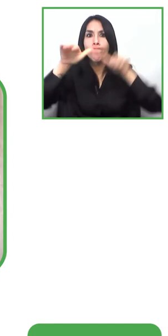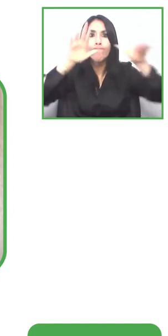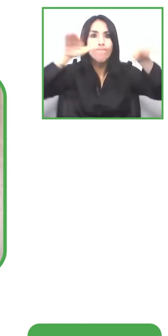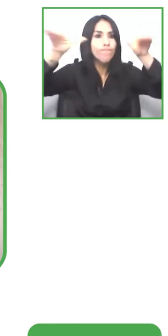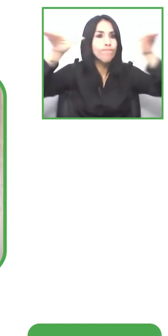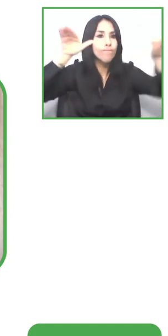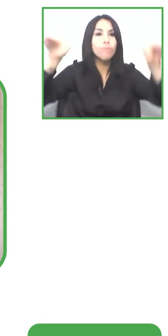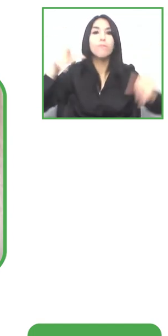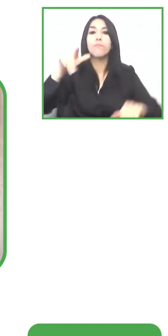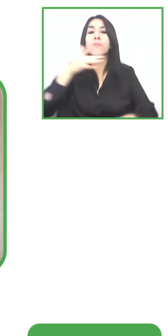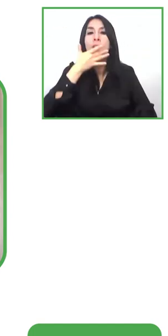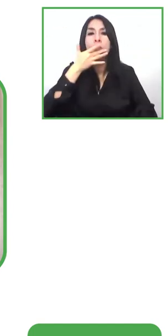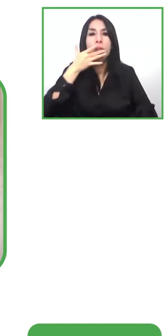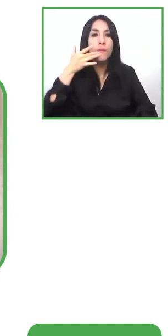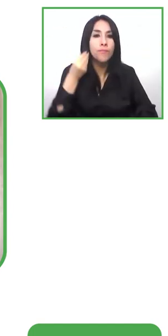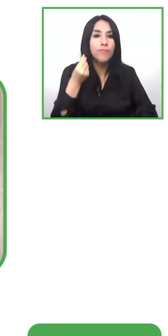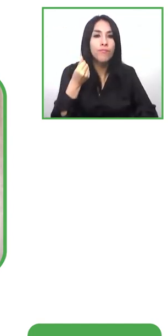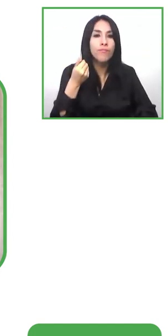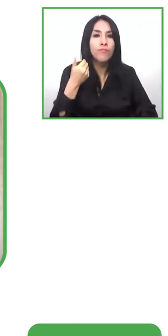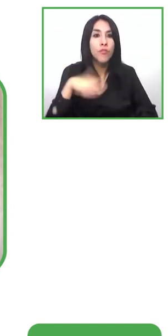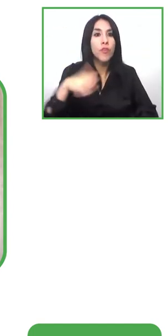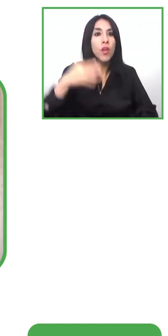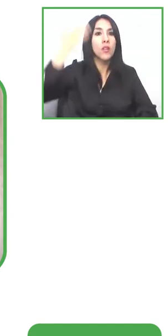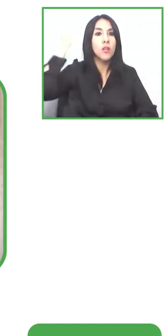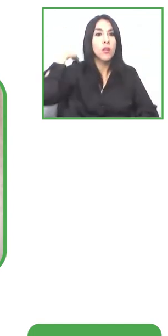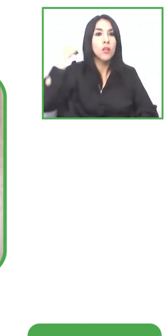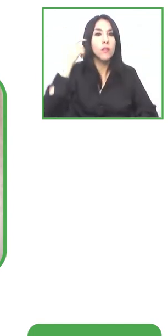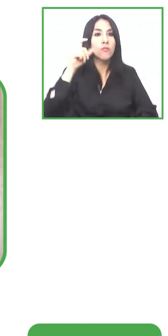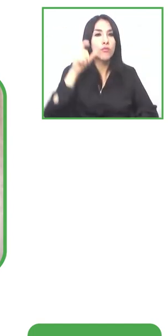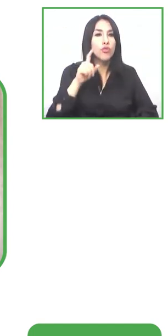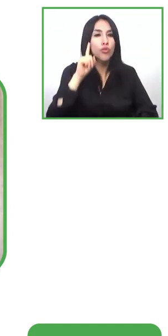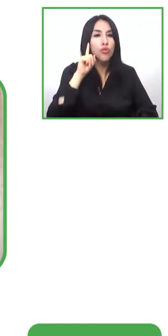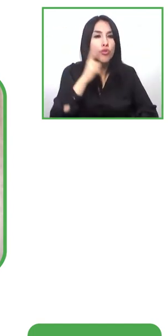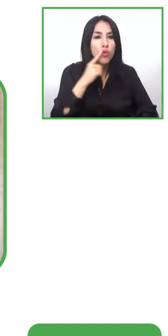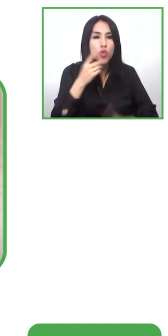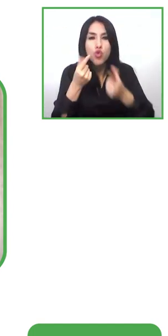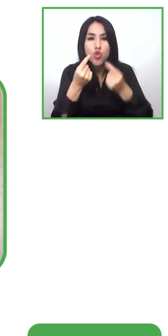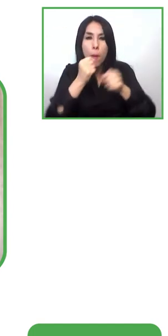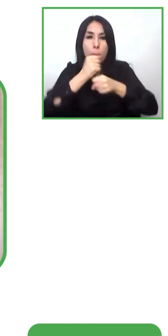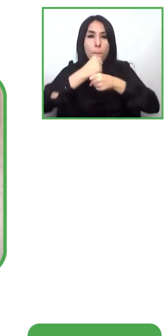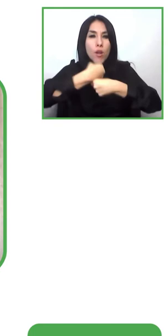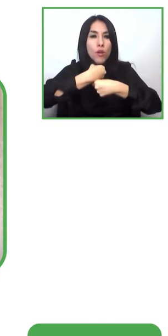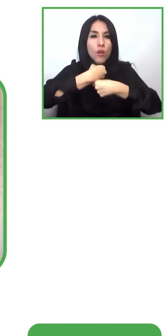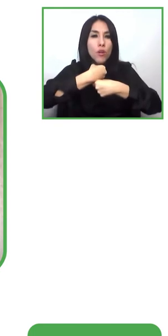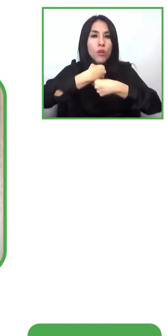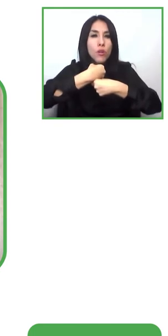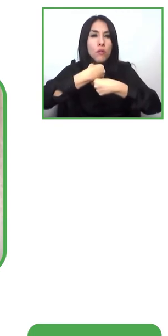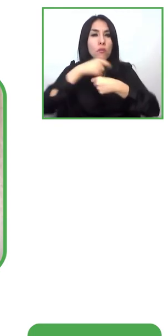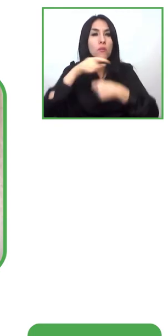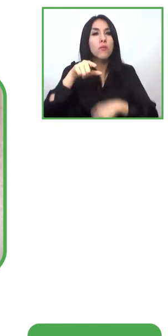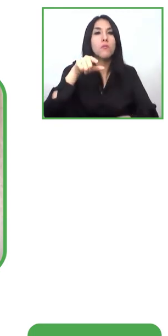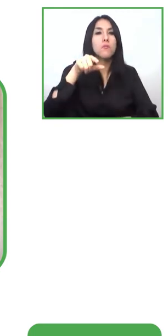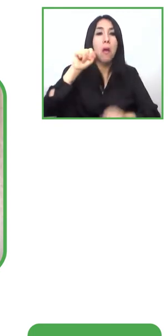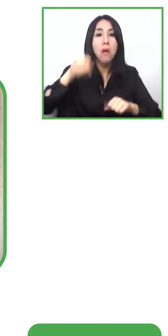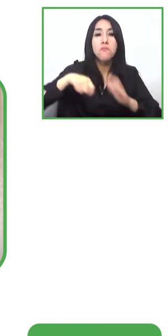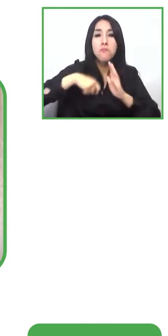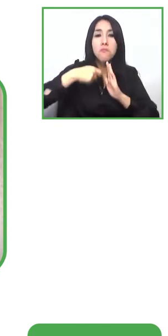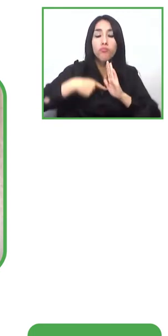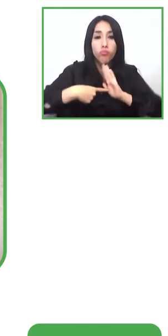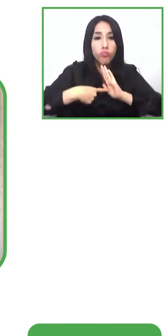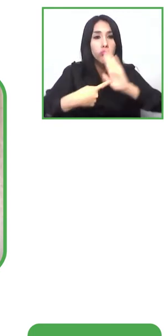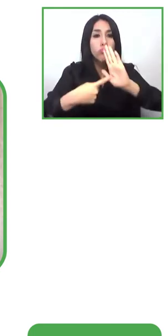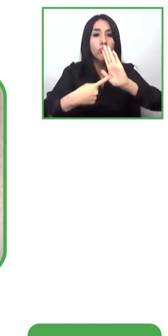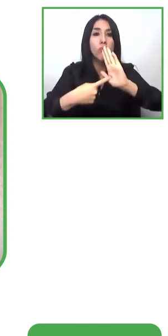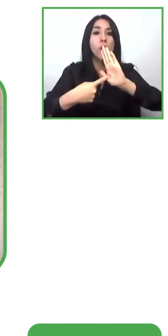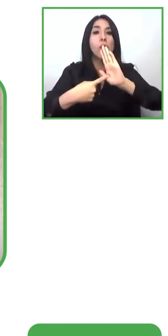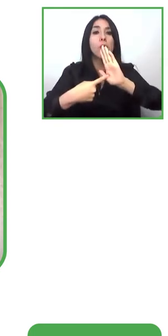are informed, even if it's not our cafe, they're informed through a sign on the counter that something was made by a deaf person, that was baked by a